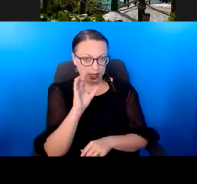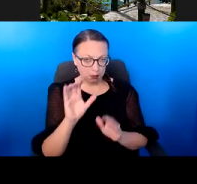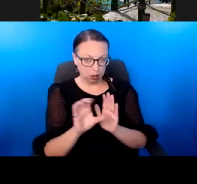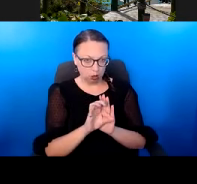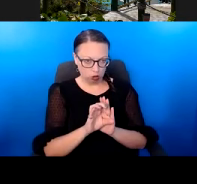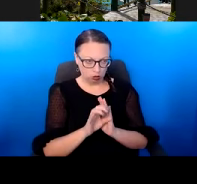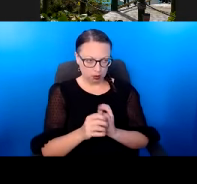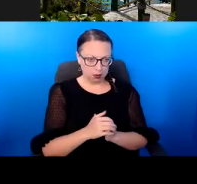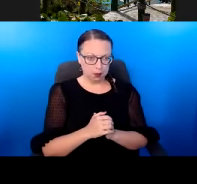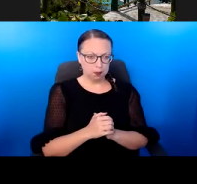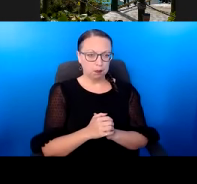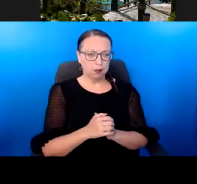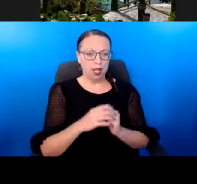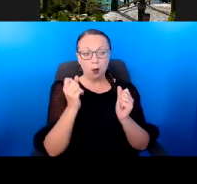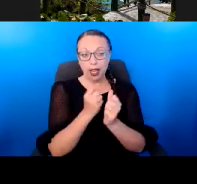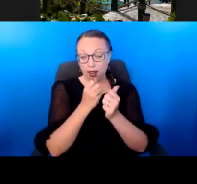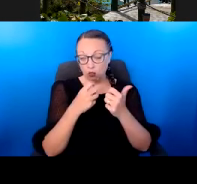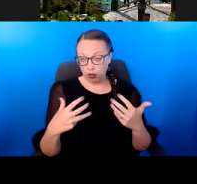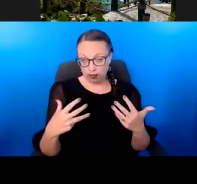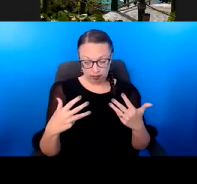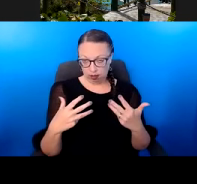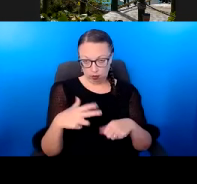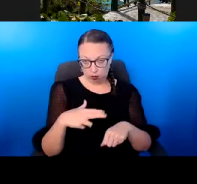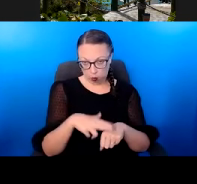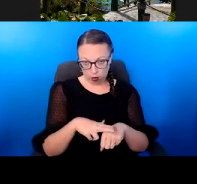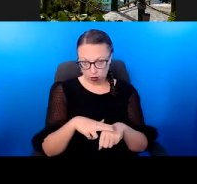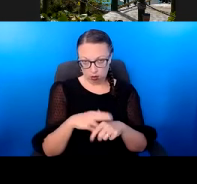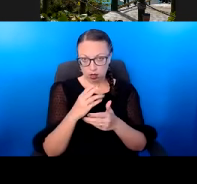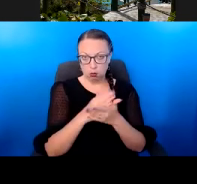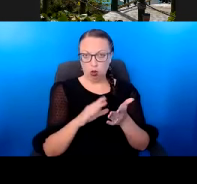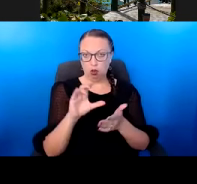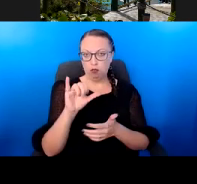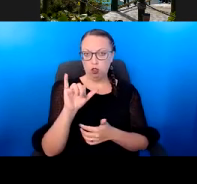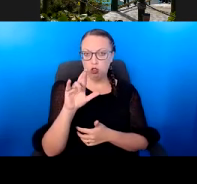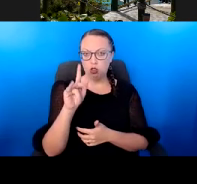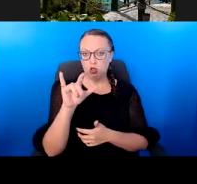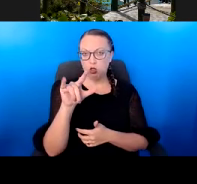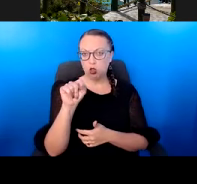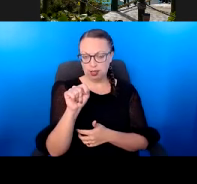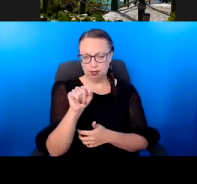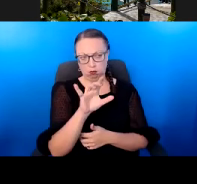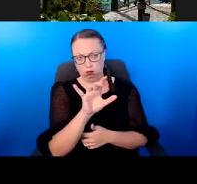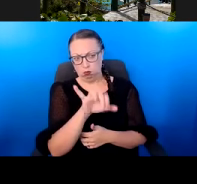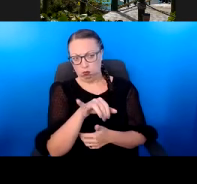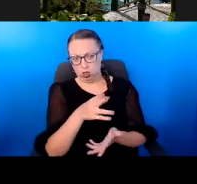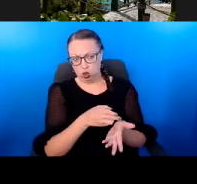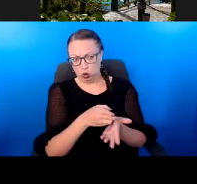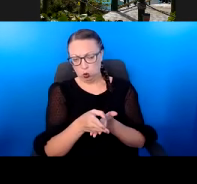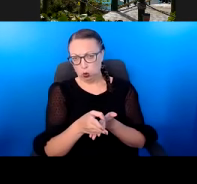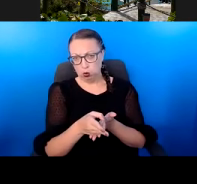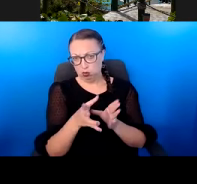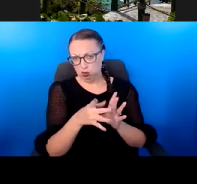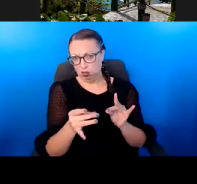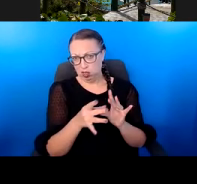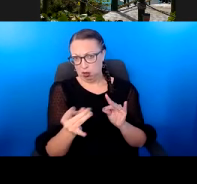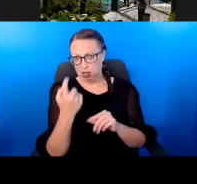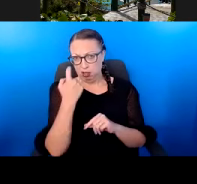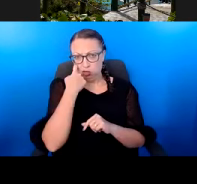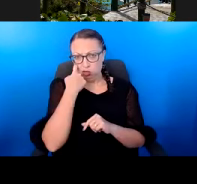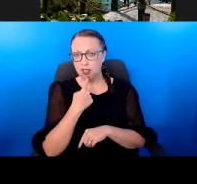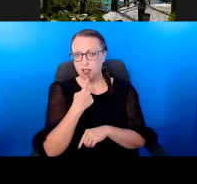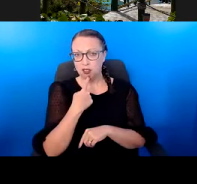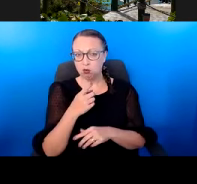Now look, everything, of course, is part of a circuit, and this is true. This statement I just said is true for